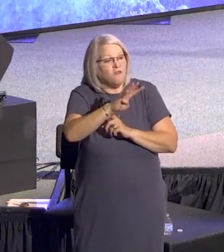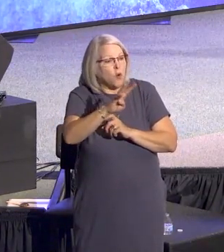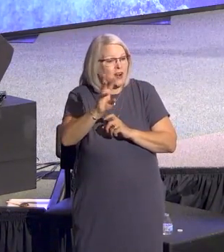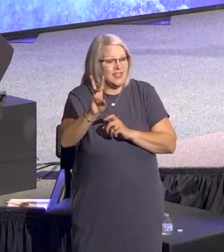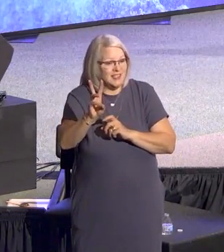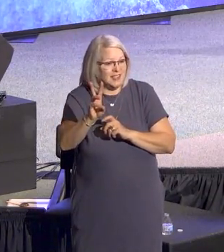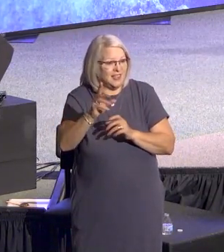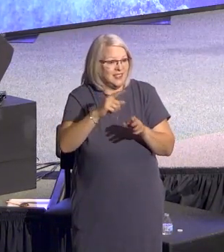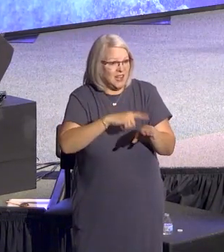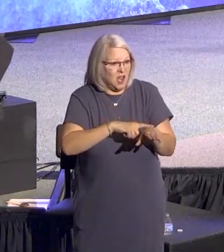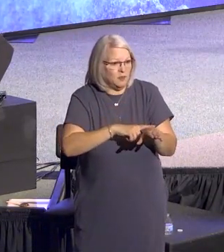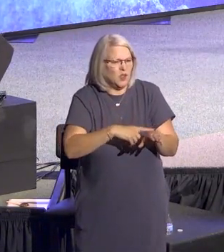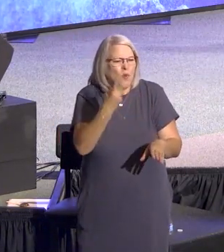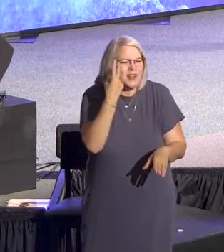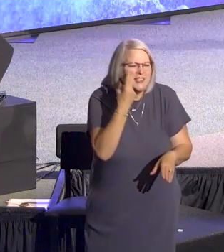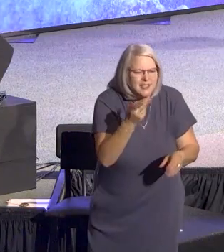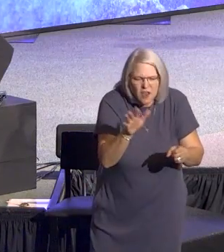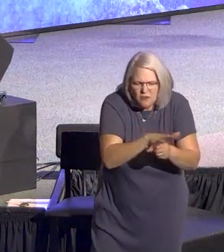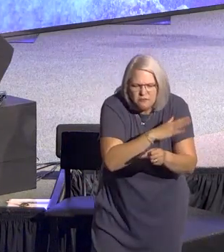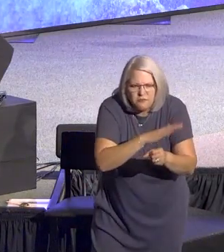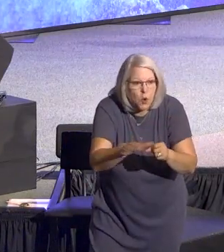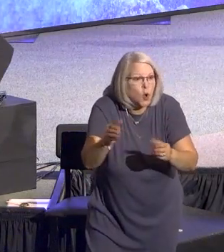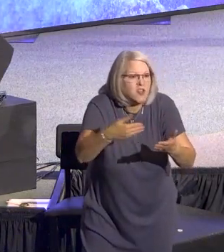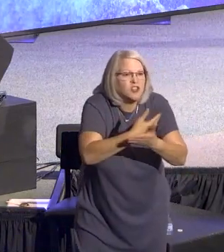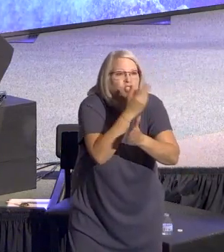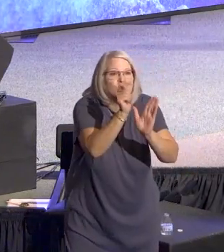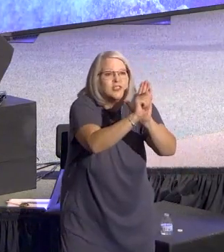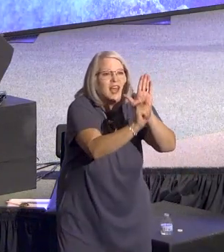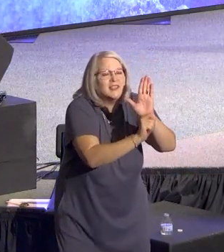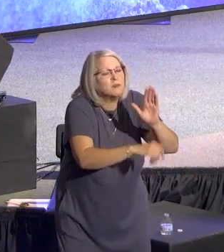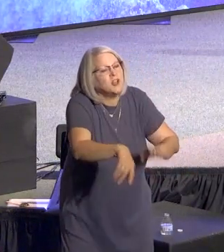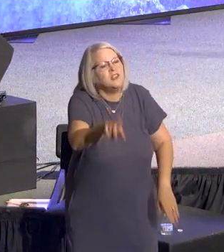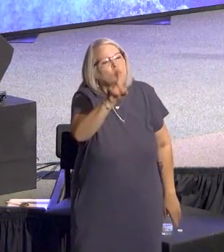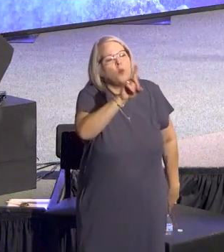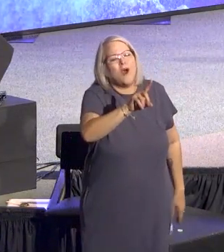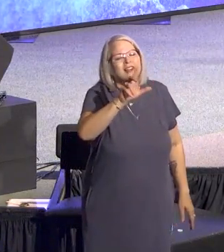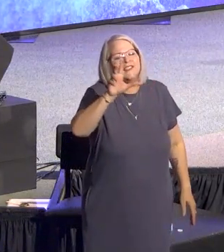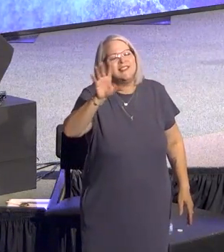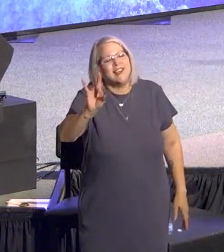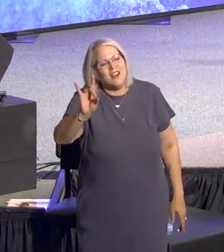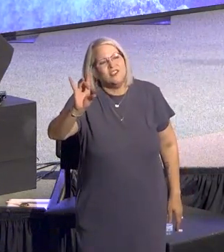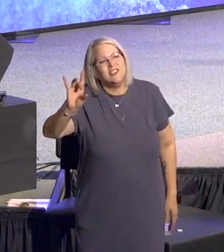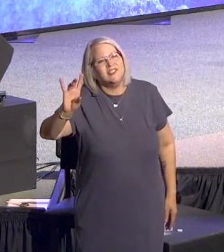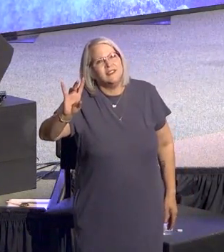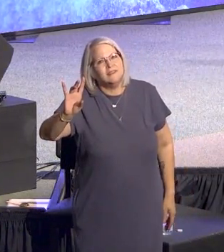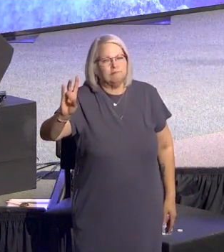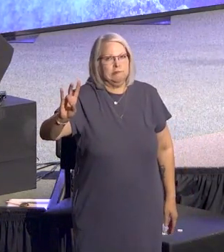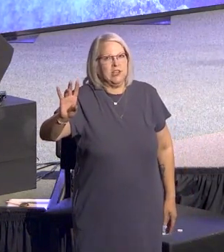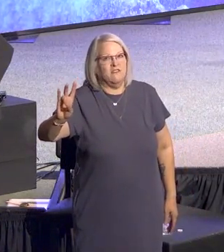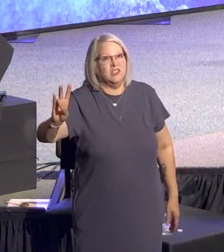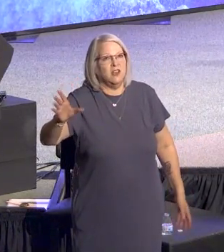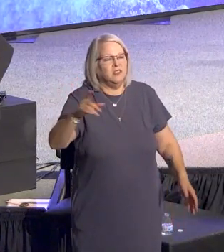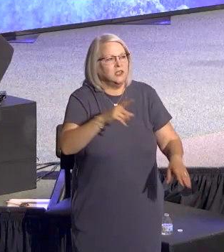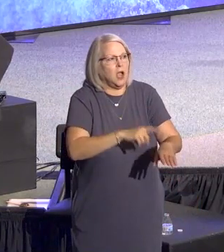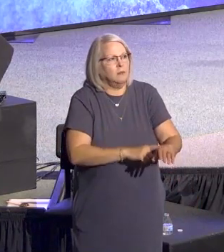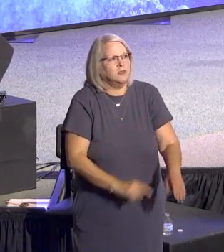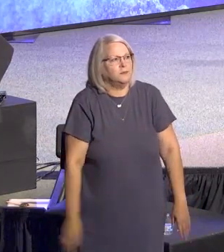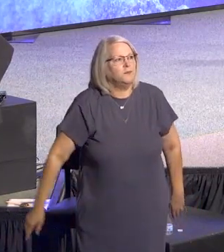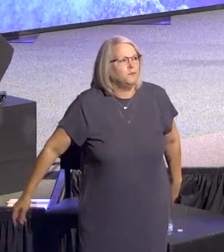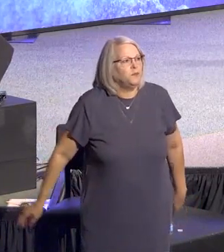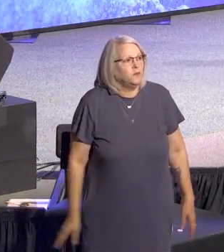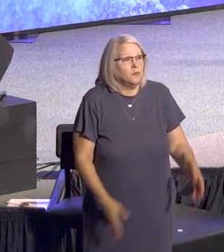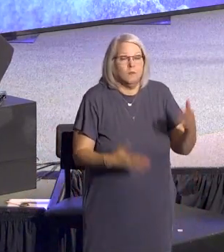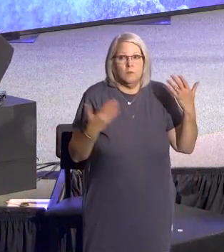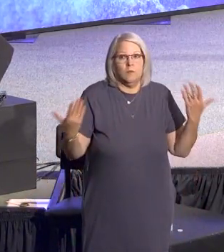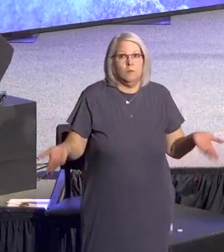times. So we see some version of this word in the New Testament 177 times. I think